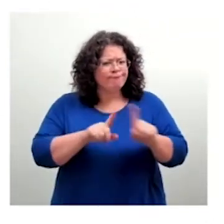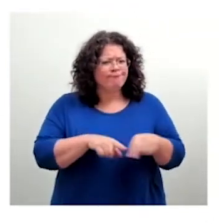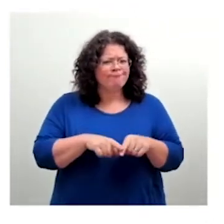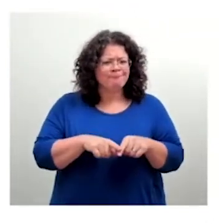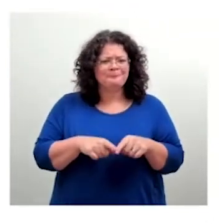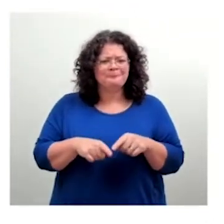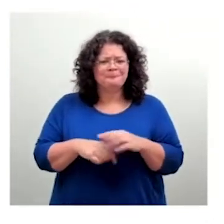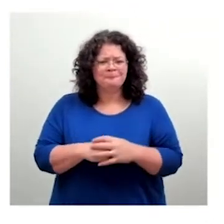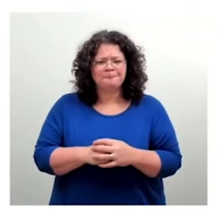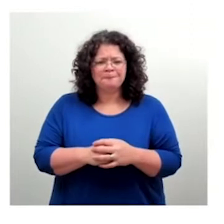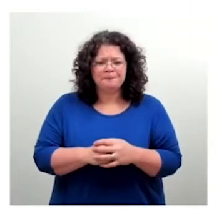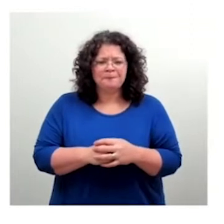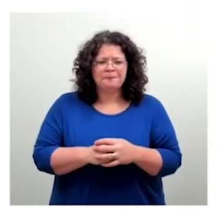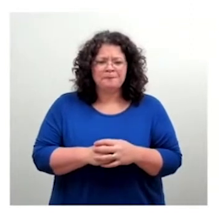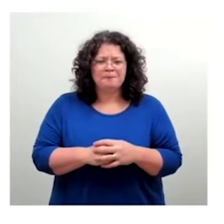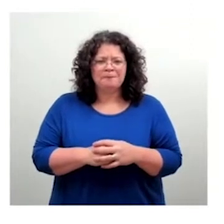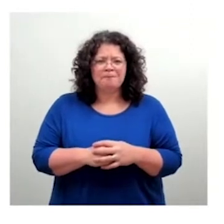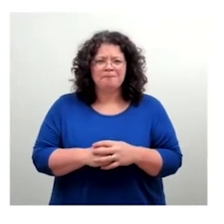a concept video. And